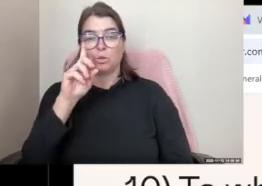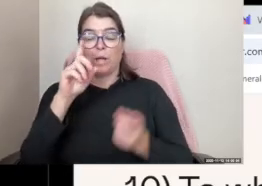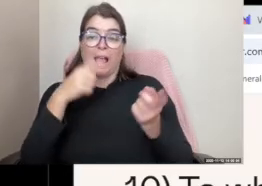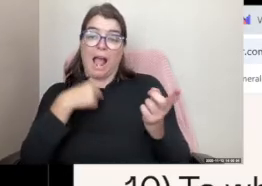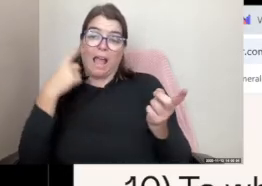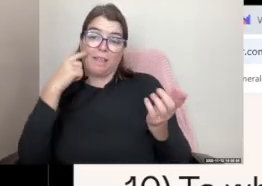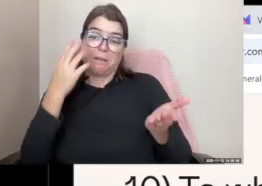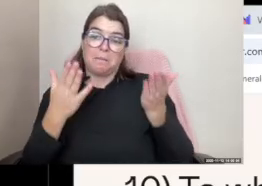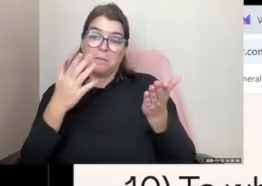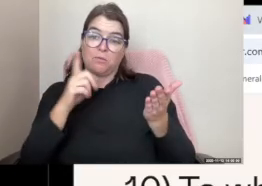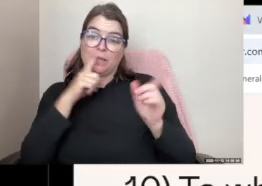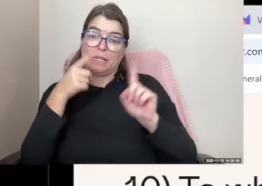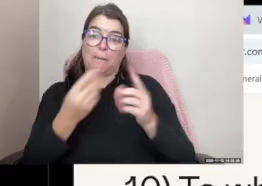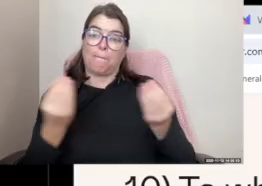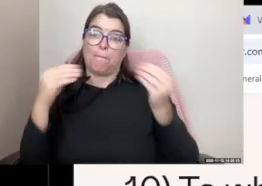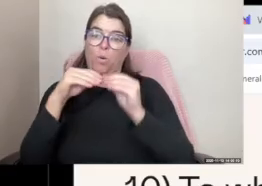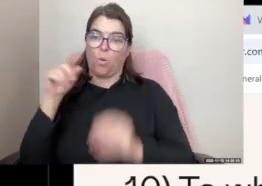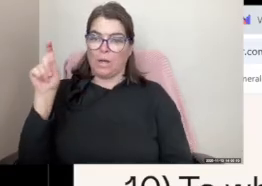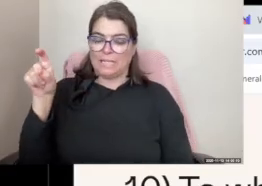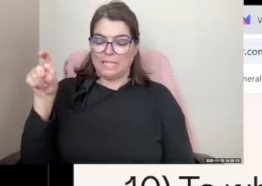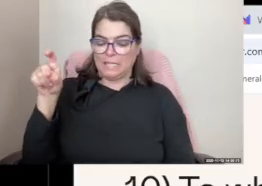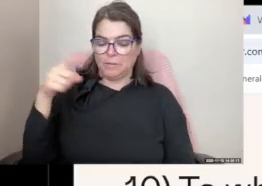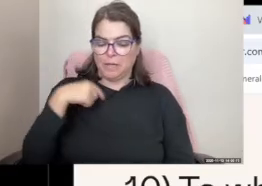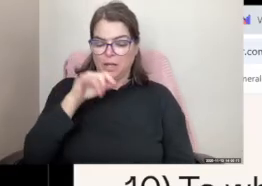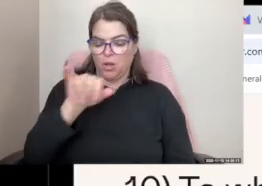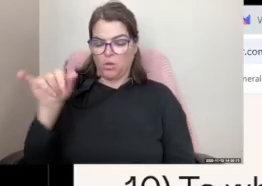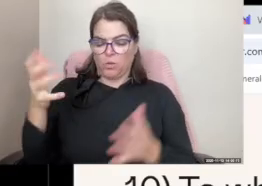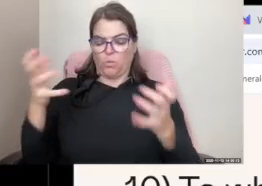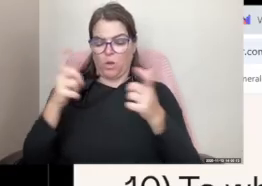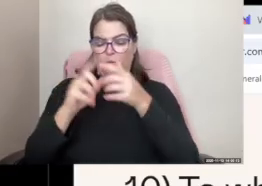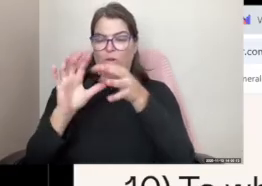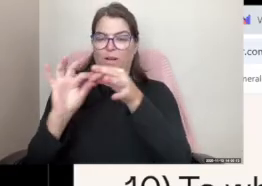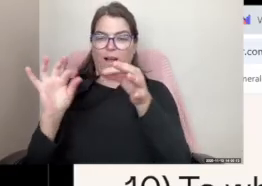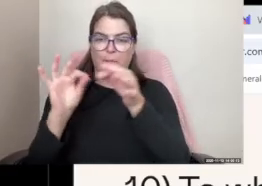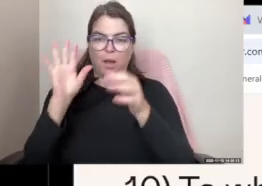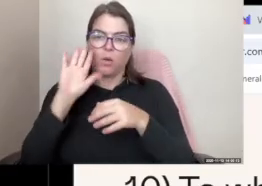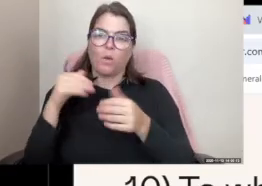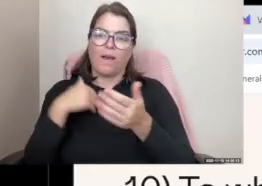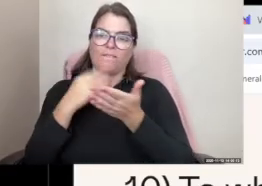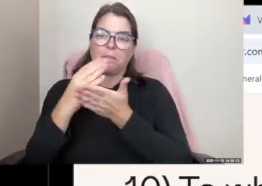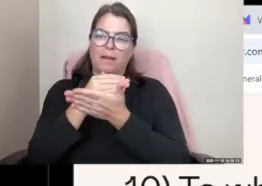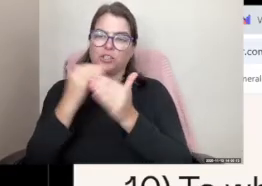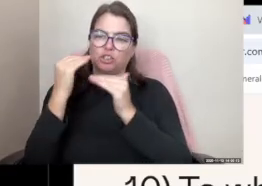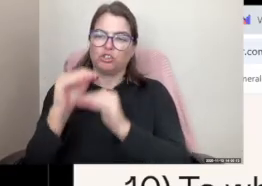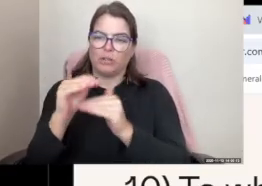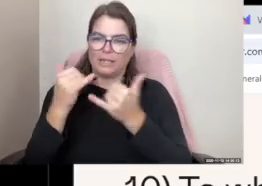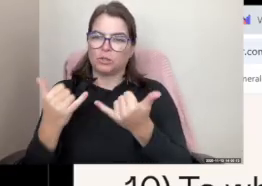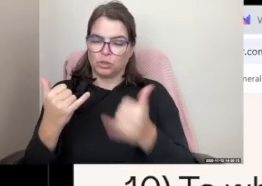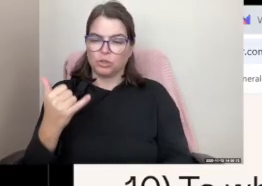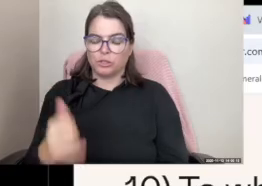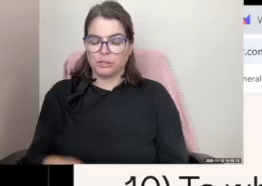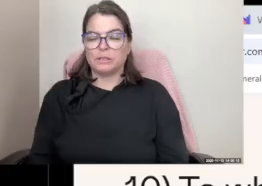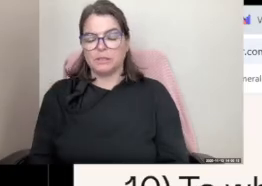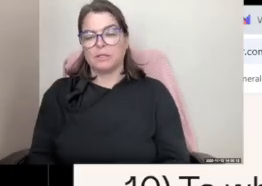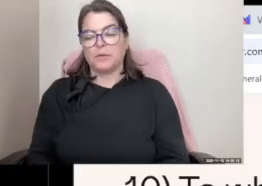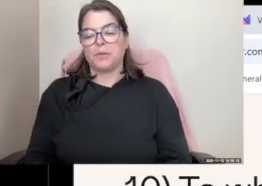Guillermo on the need is so high. So do I agree, particularly fundings? I think there's